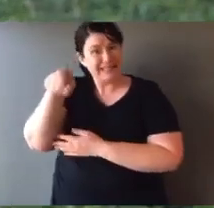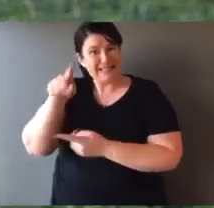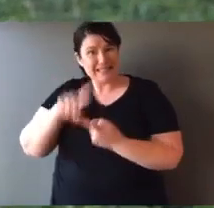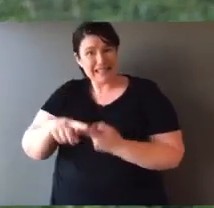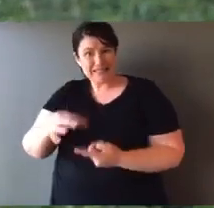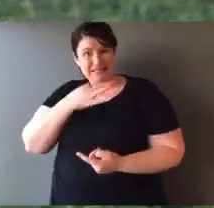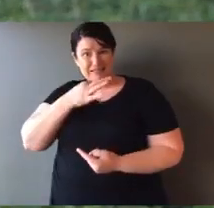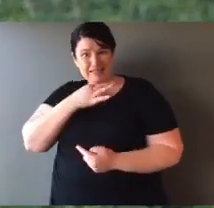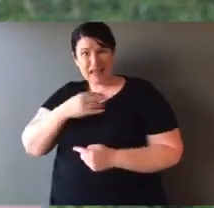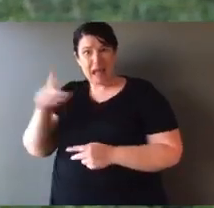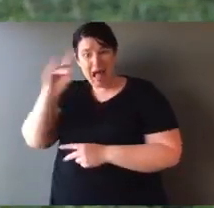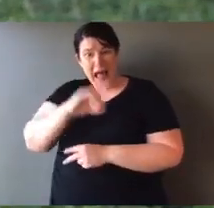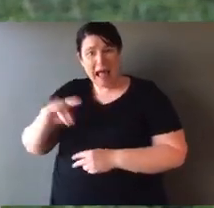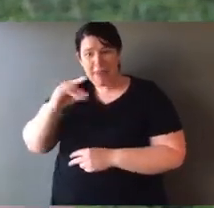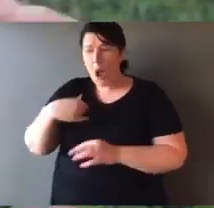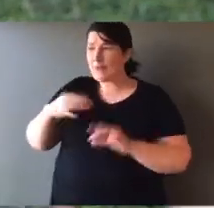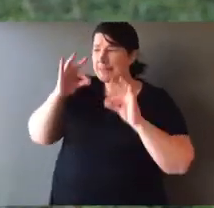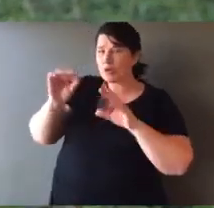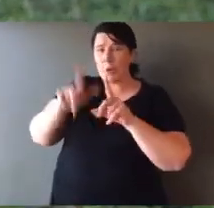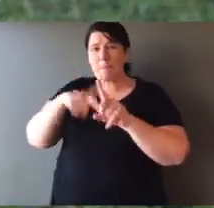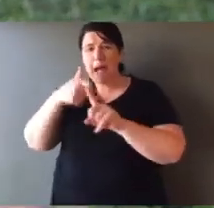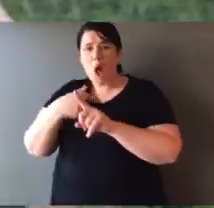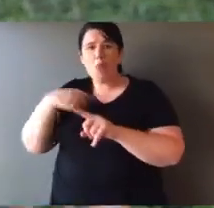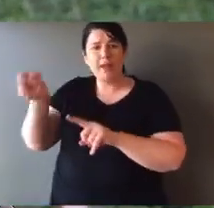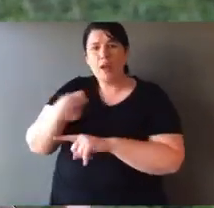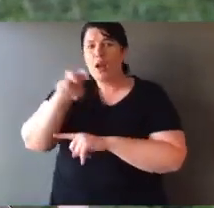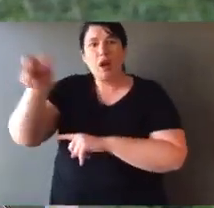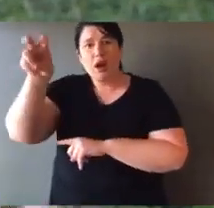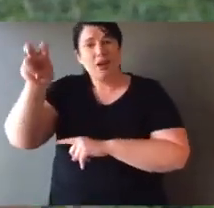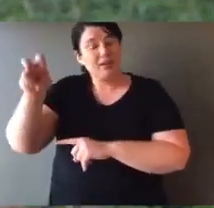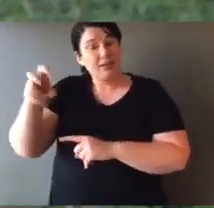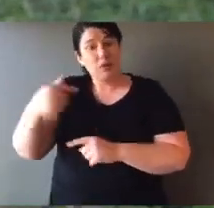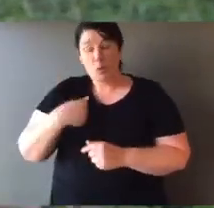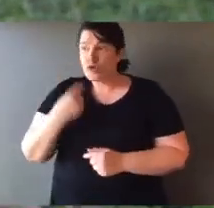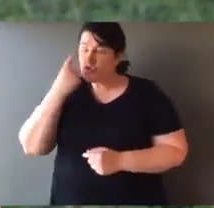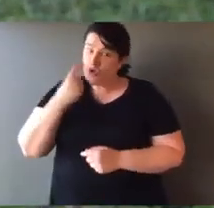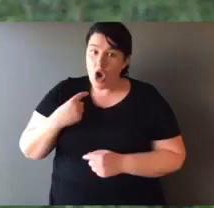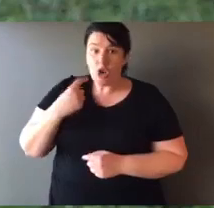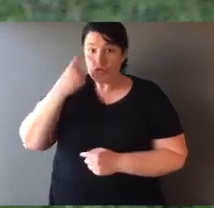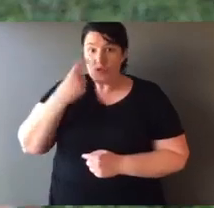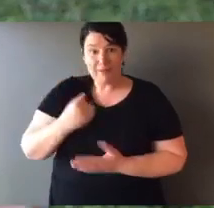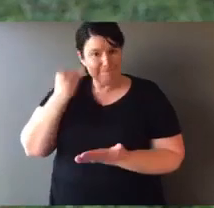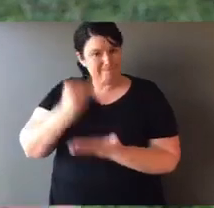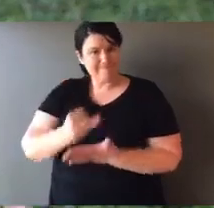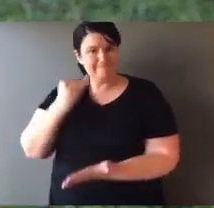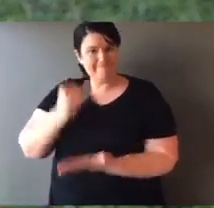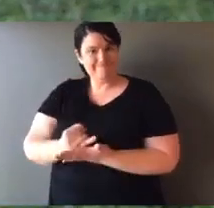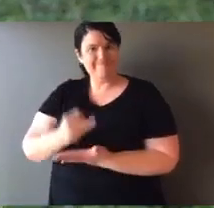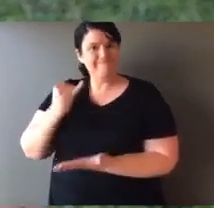small mammals. Now, that's in our special places, our parks, but we can't overcome, even through